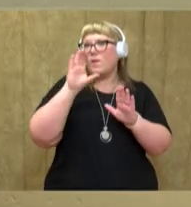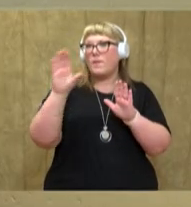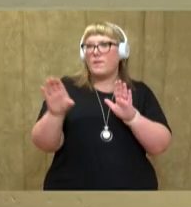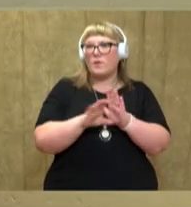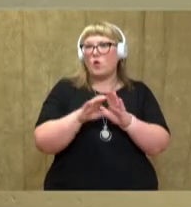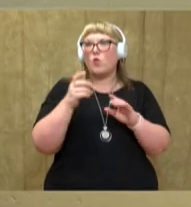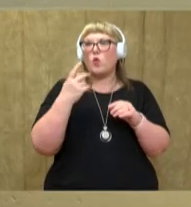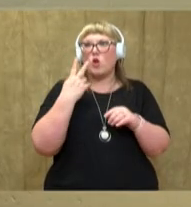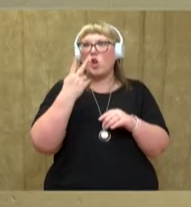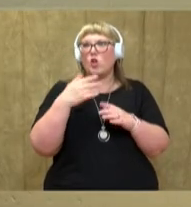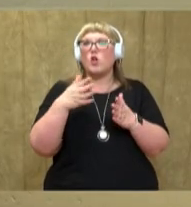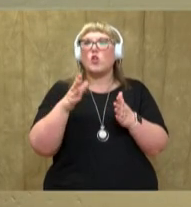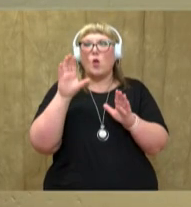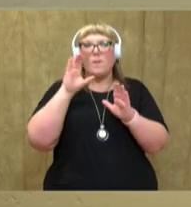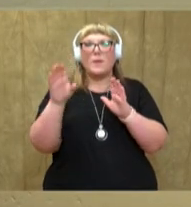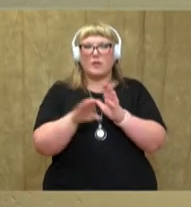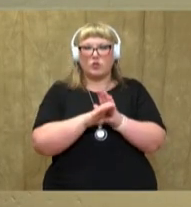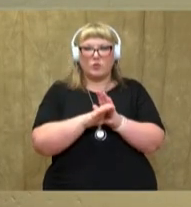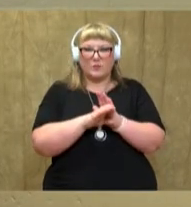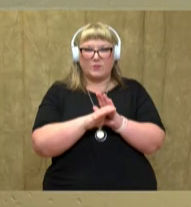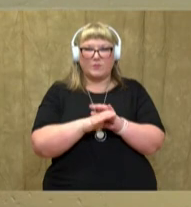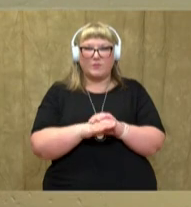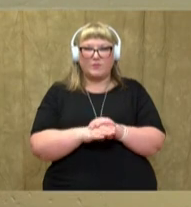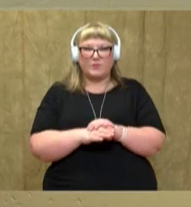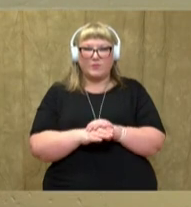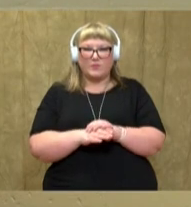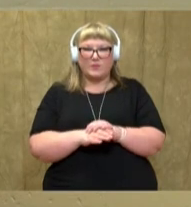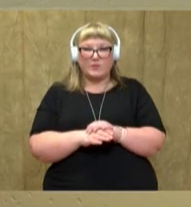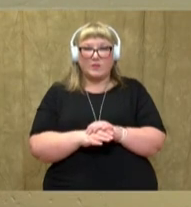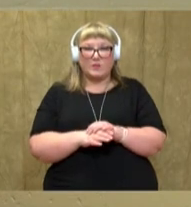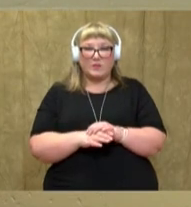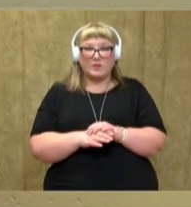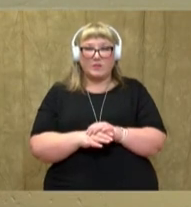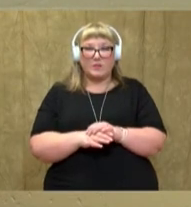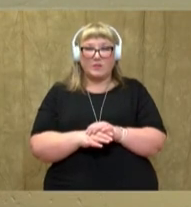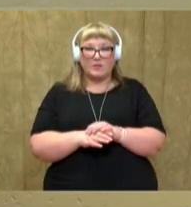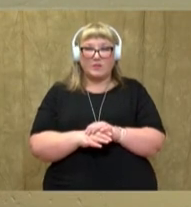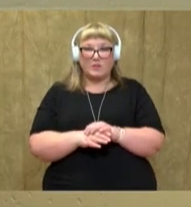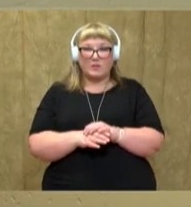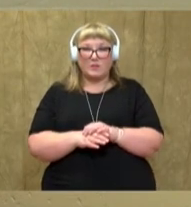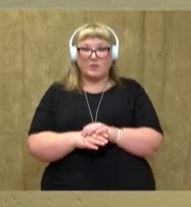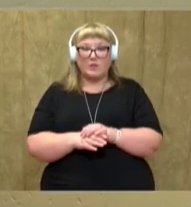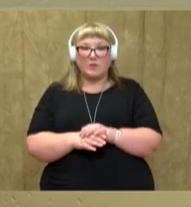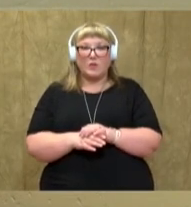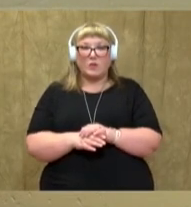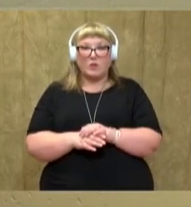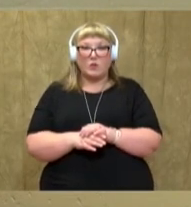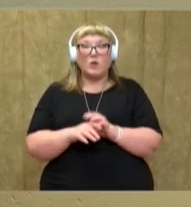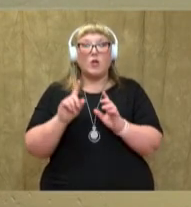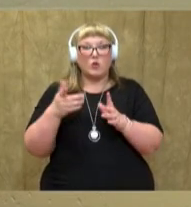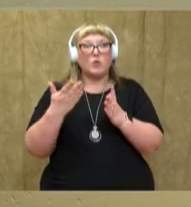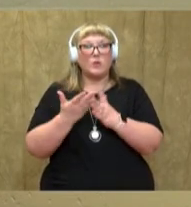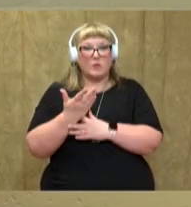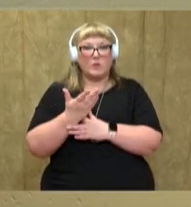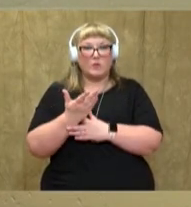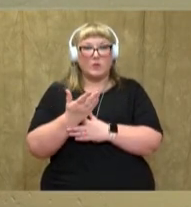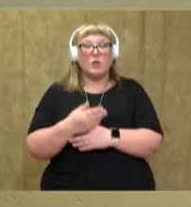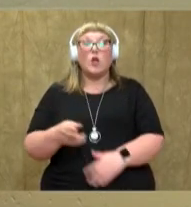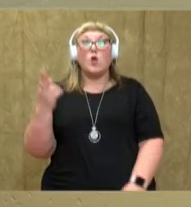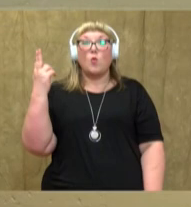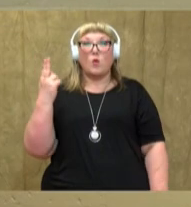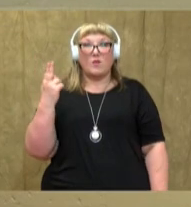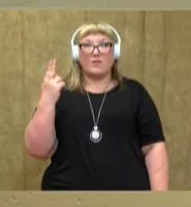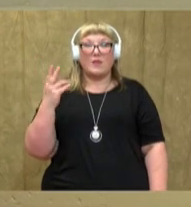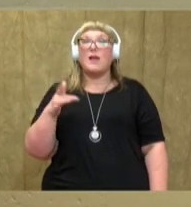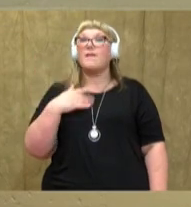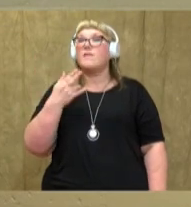look at those pictures, and we're gonna look at those sounds. So I want you to finish off this lesson very strong. Go through, hold up your two fingers,